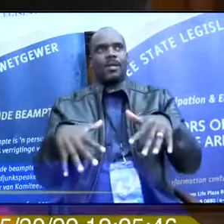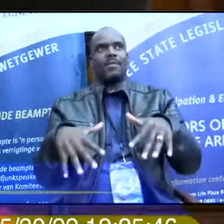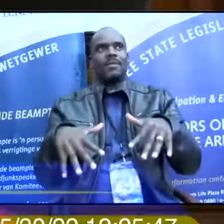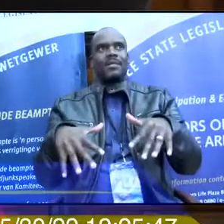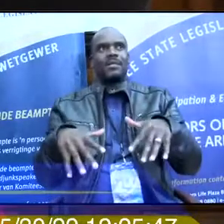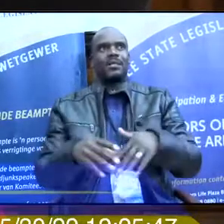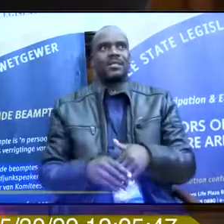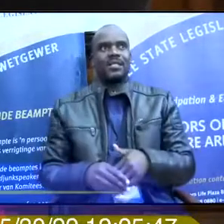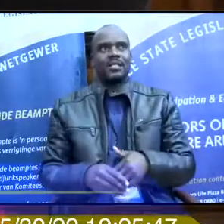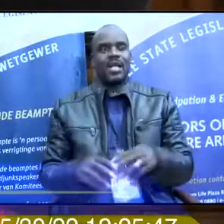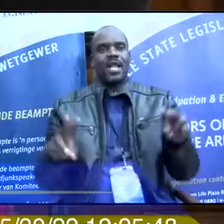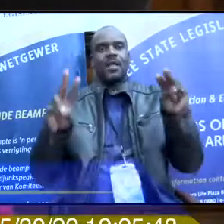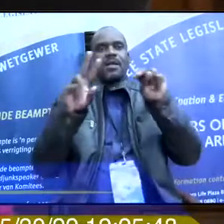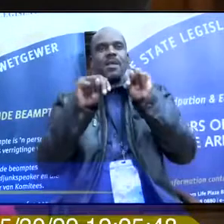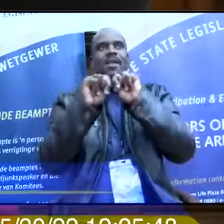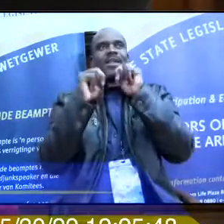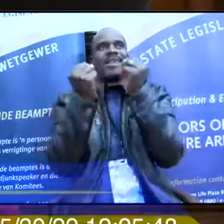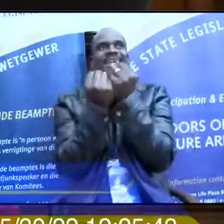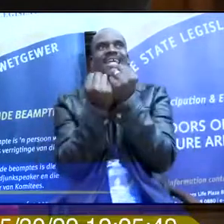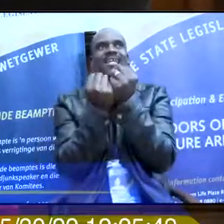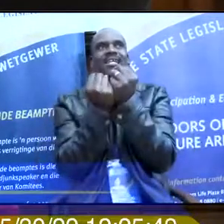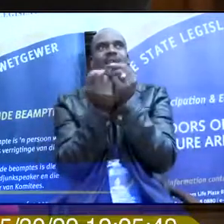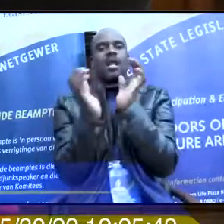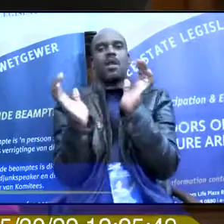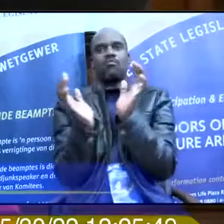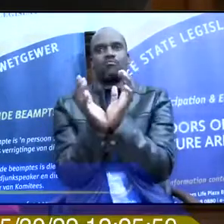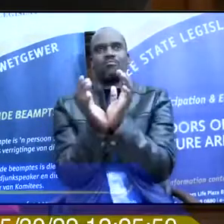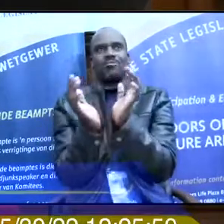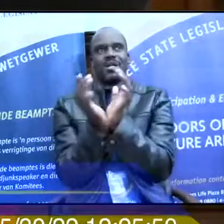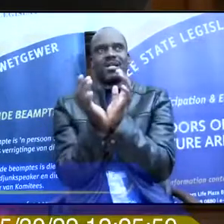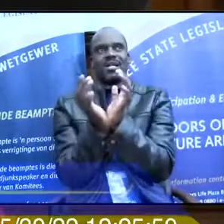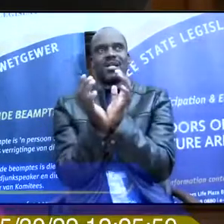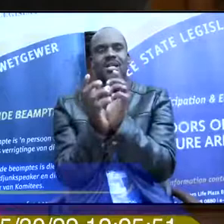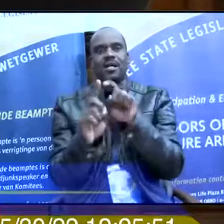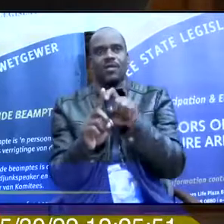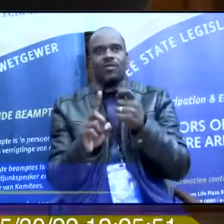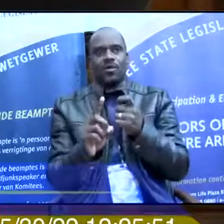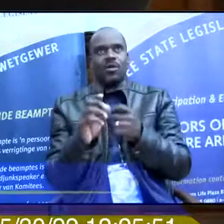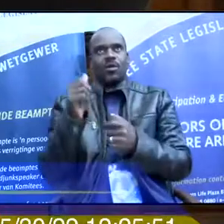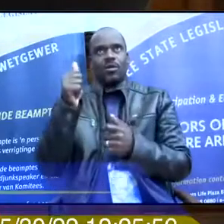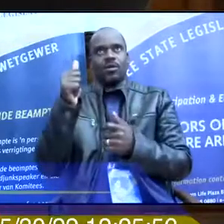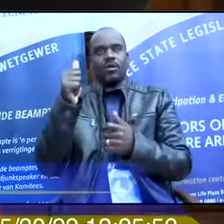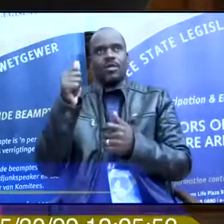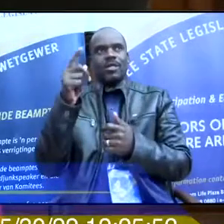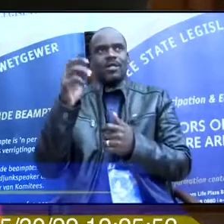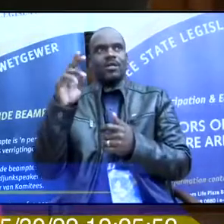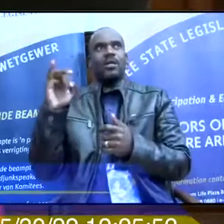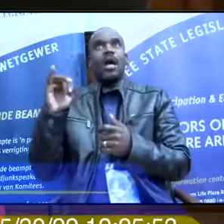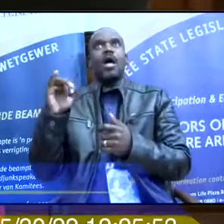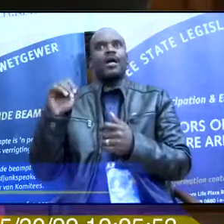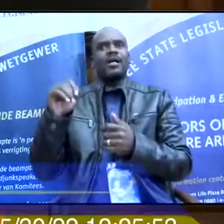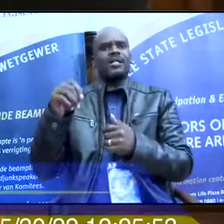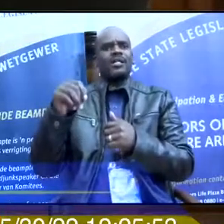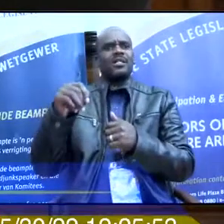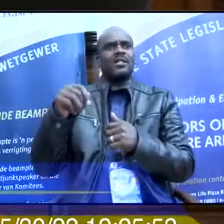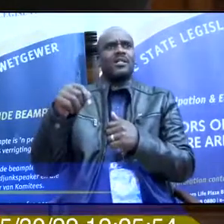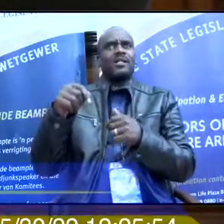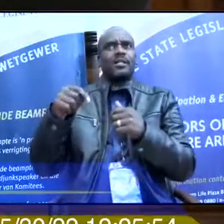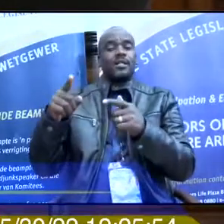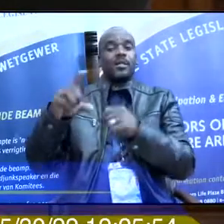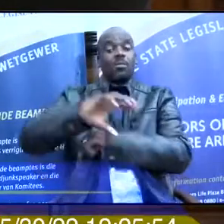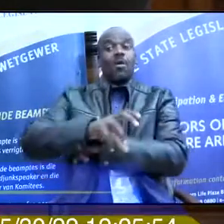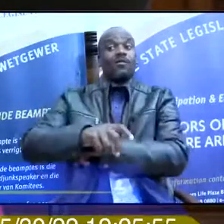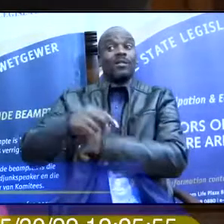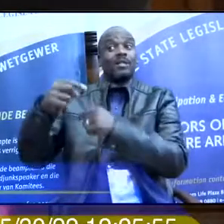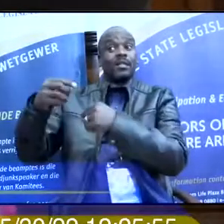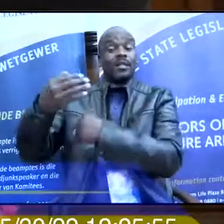we in national meetings of uh consatu other provinces will be telling us that they have in their